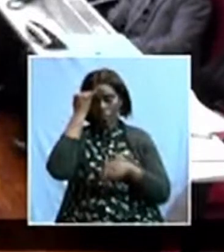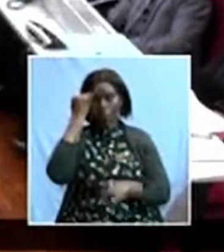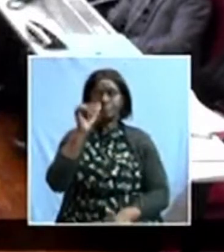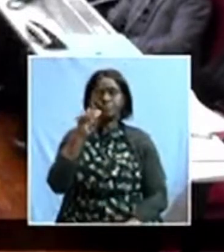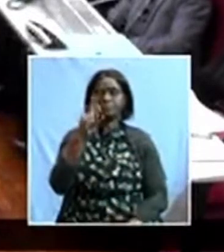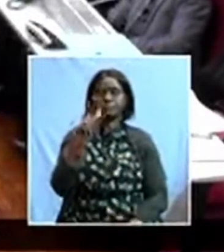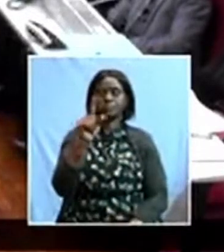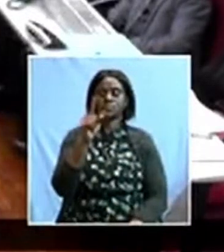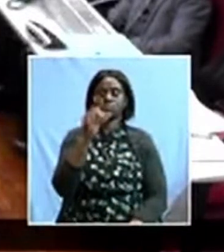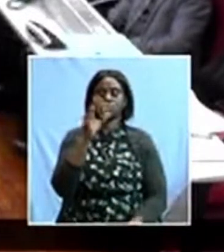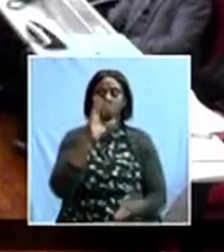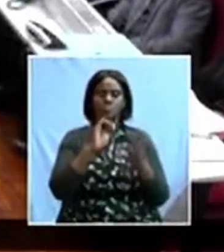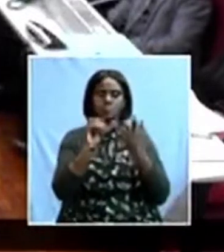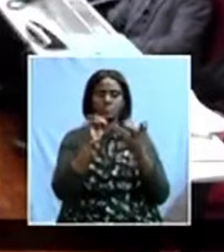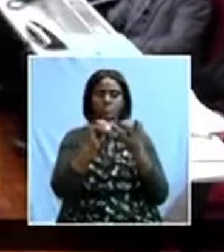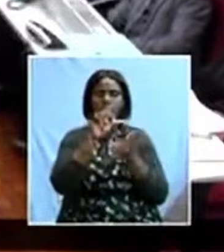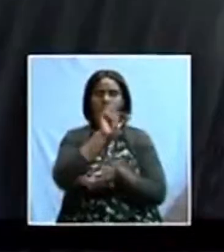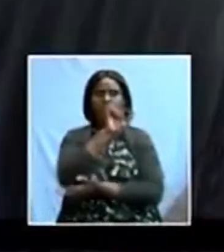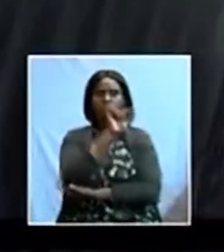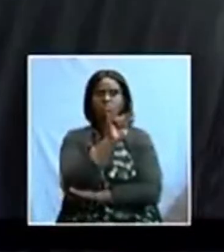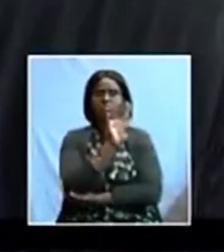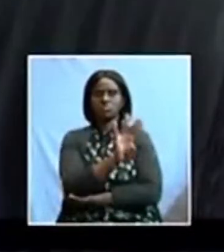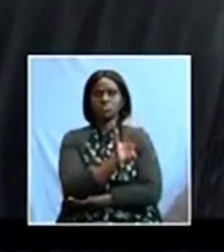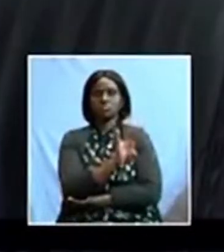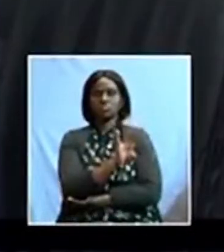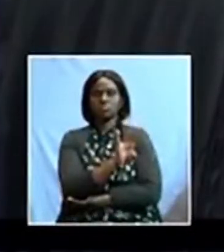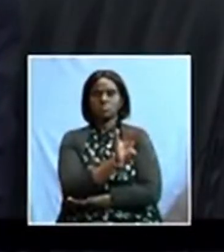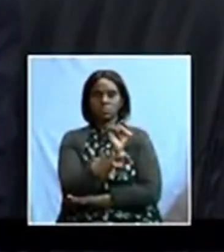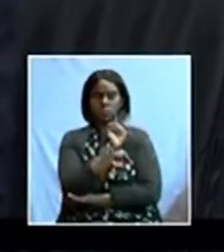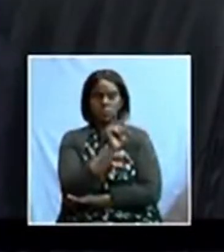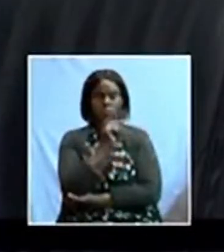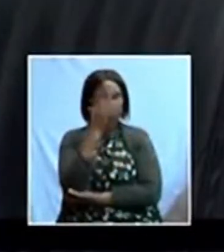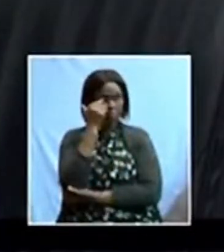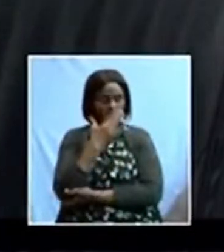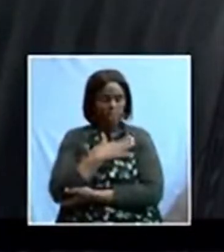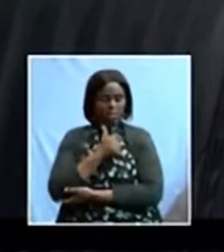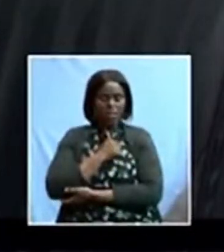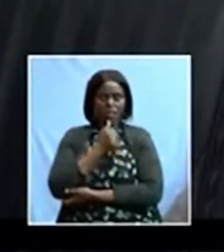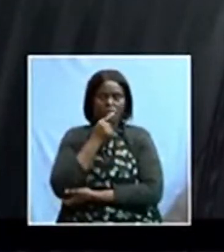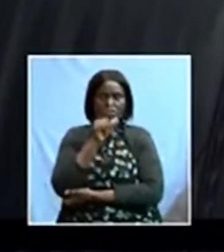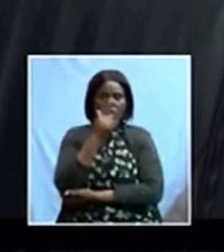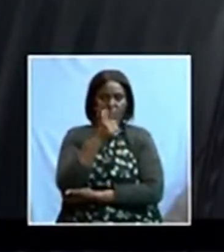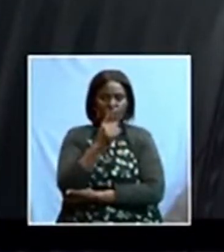21st of October 2024. And why am I saying